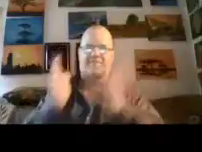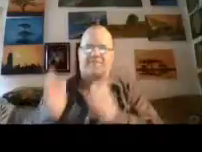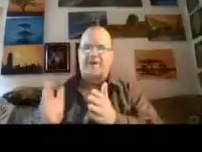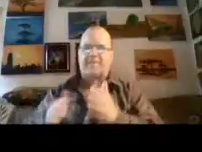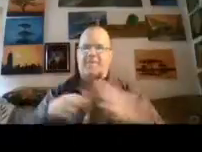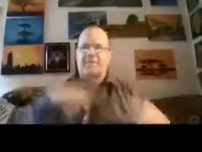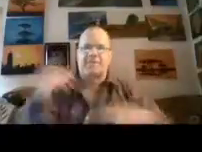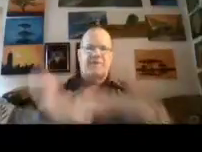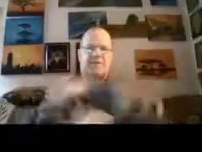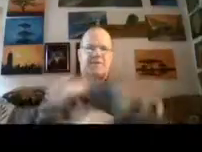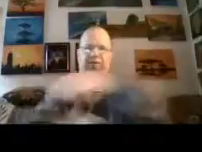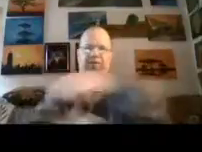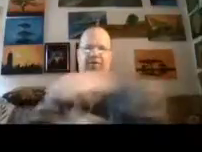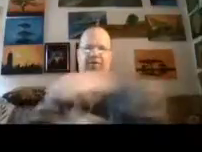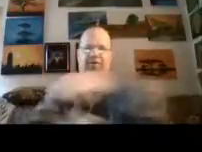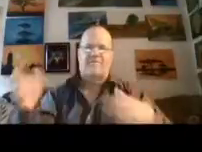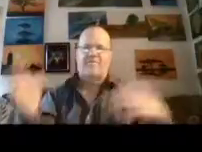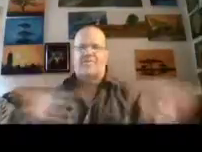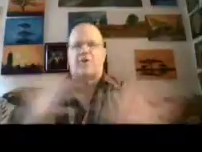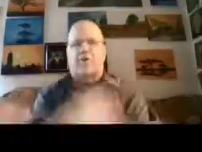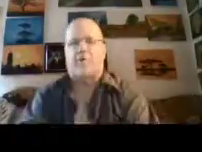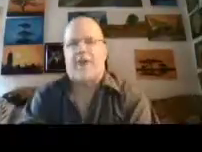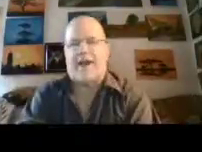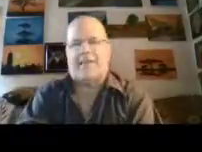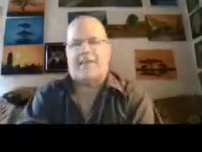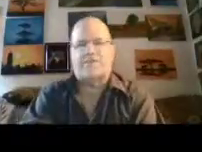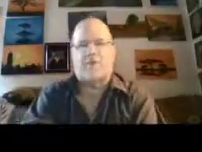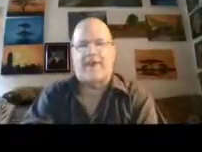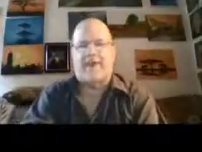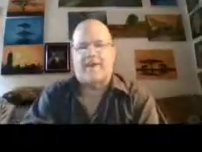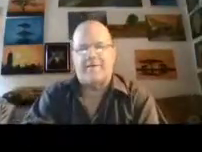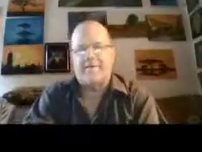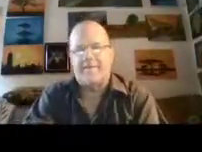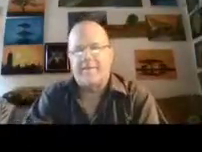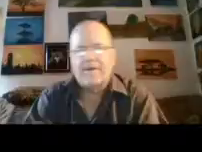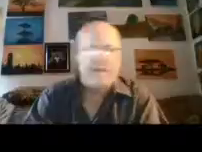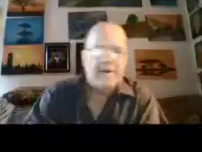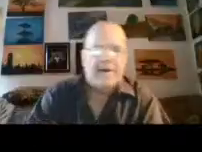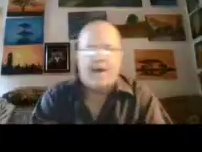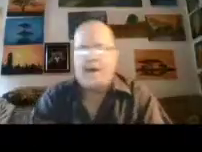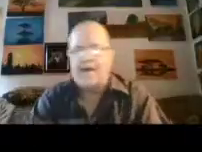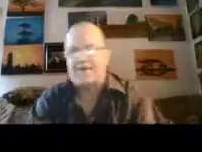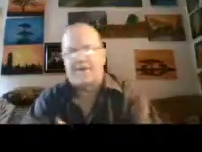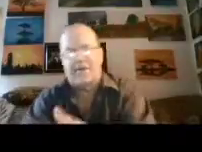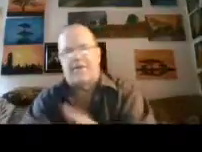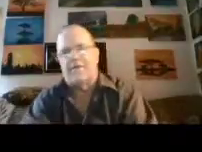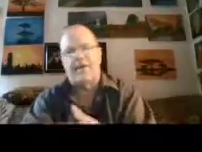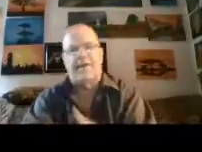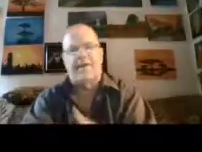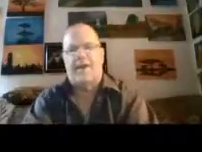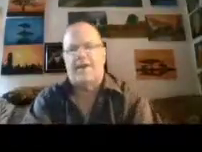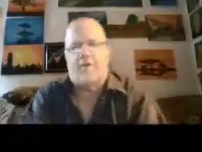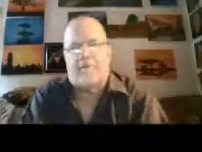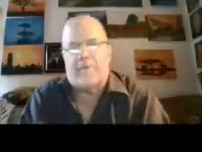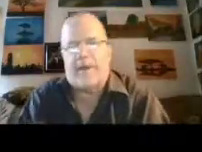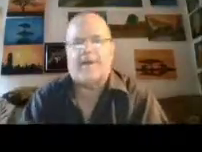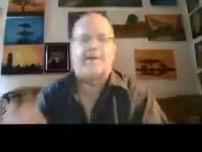person, they're going to react this way, and, let it go from there. And